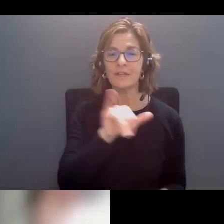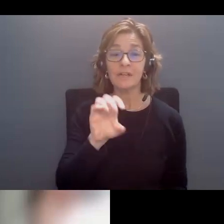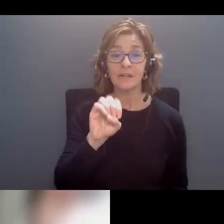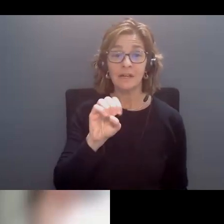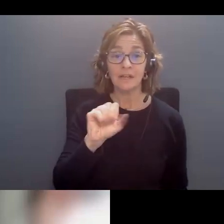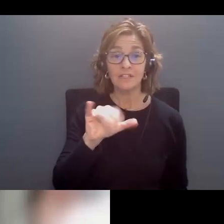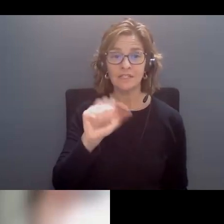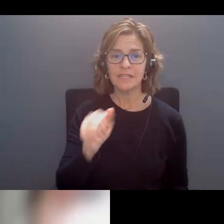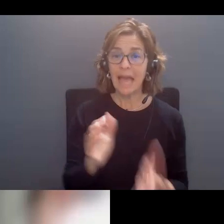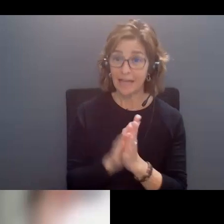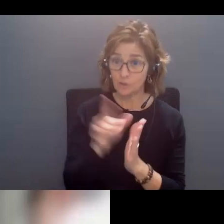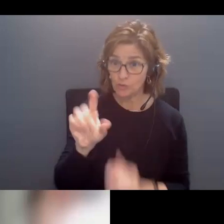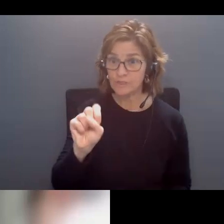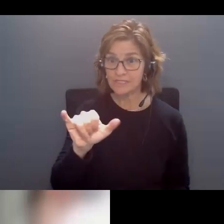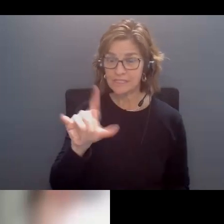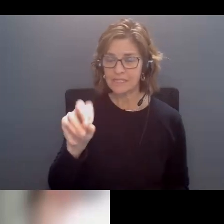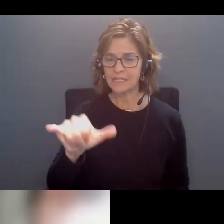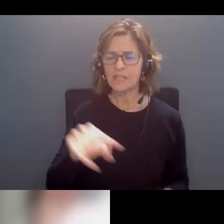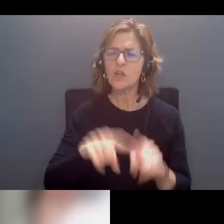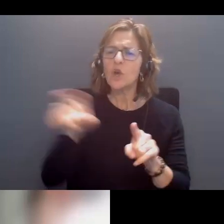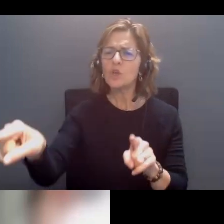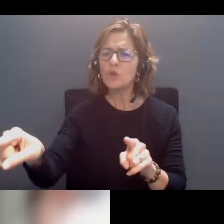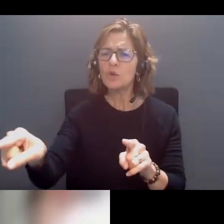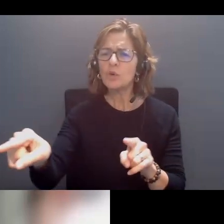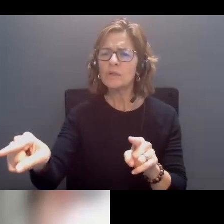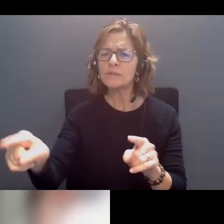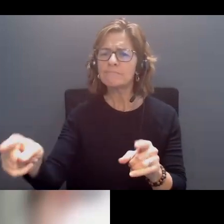Jessica is asking, how did you become involved with Mentorability?